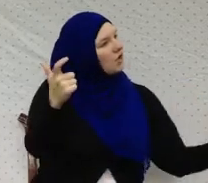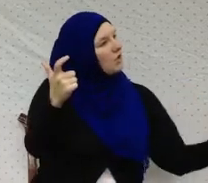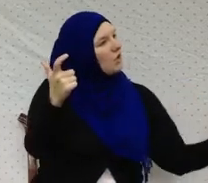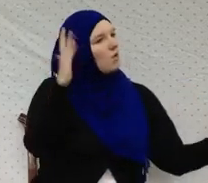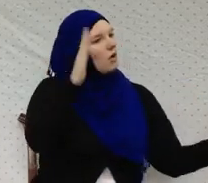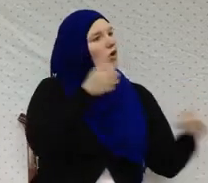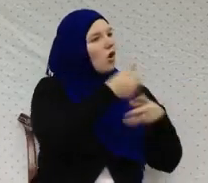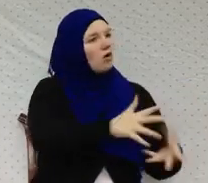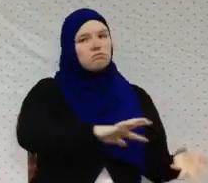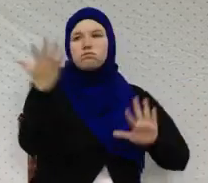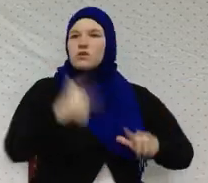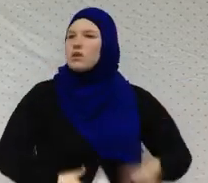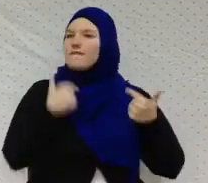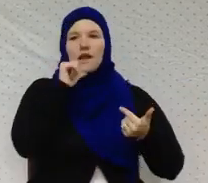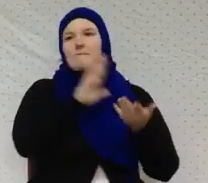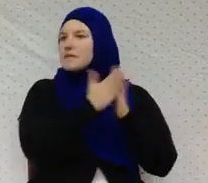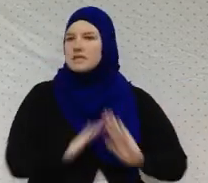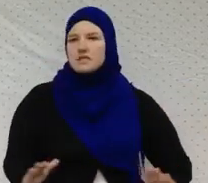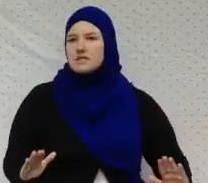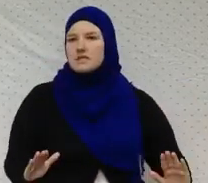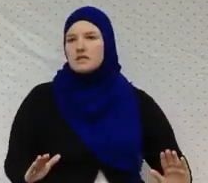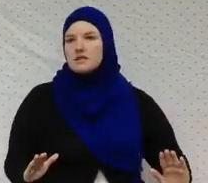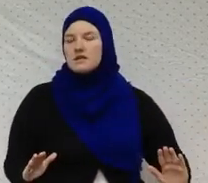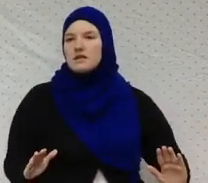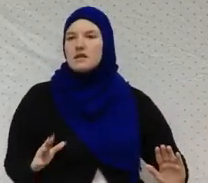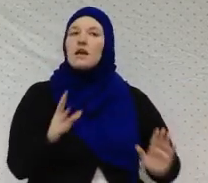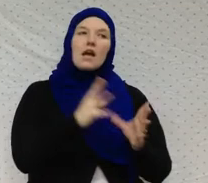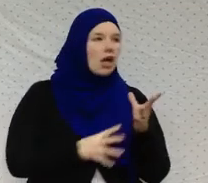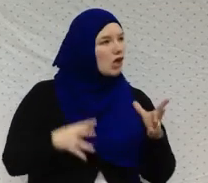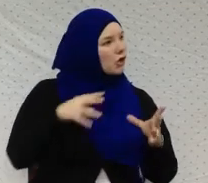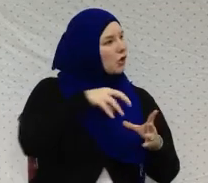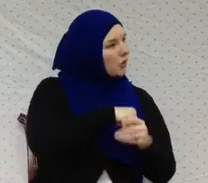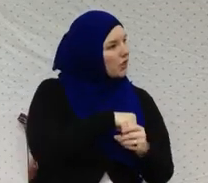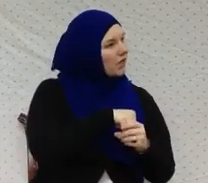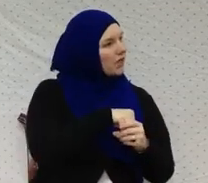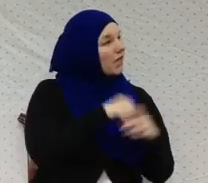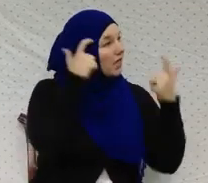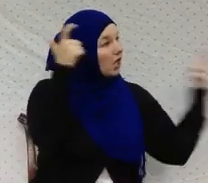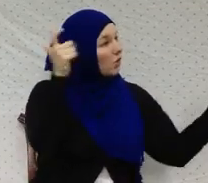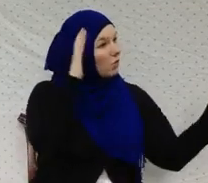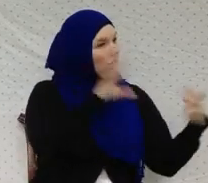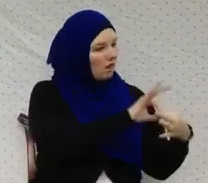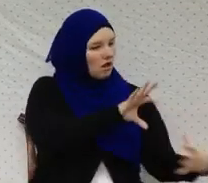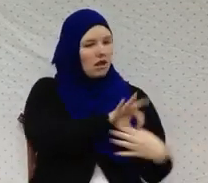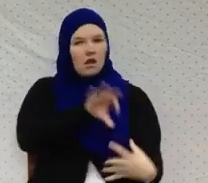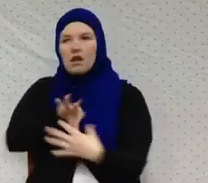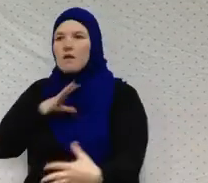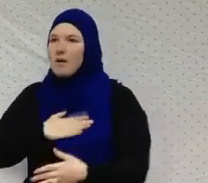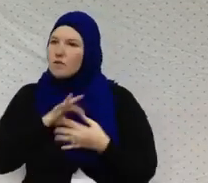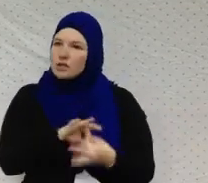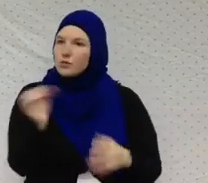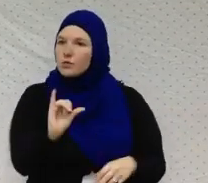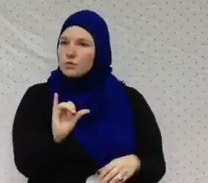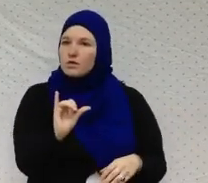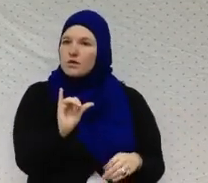you and all and everyone around you, including, unfortunately, the closest people to you,